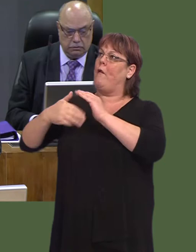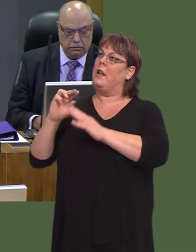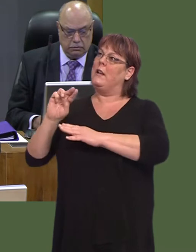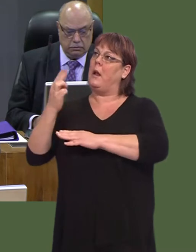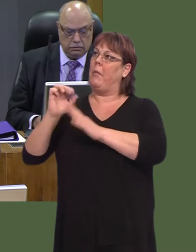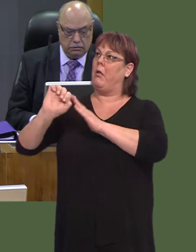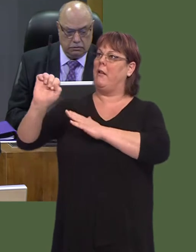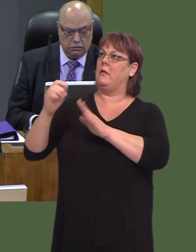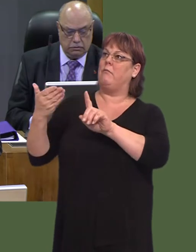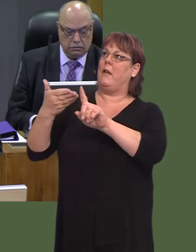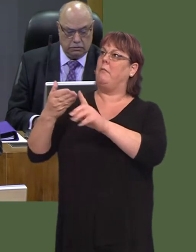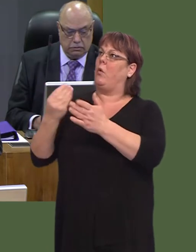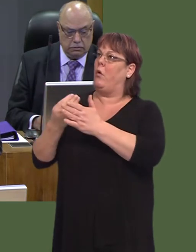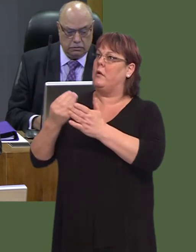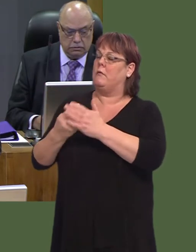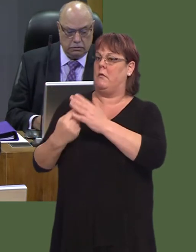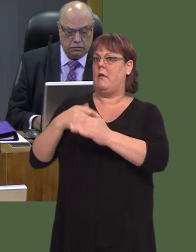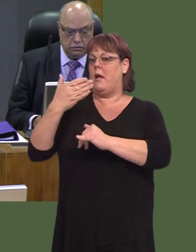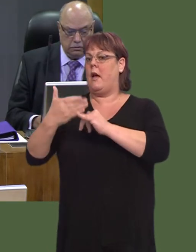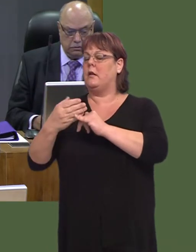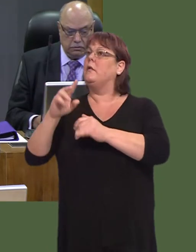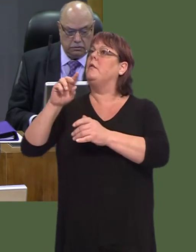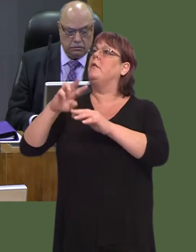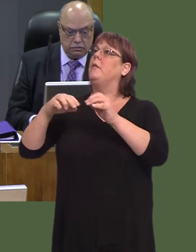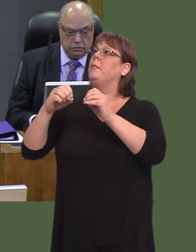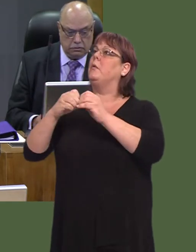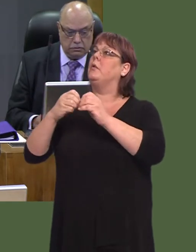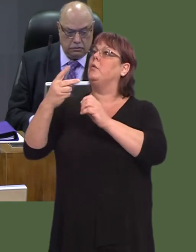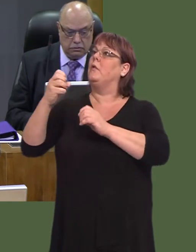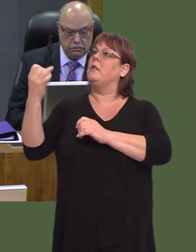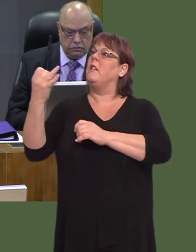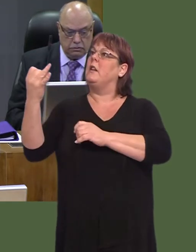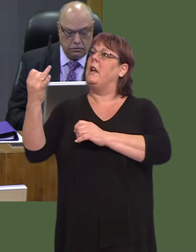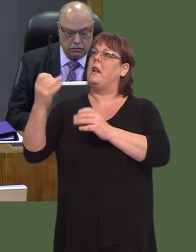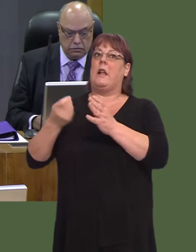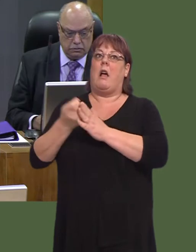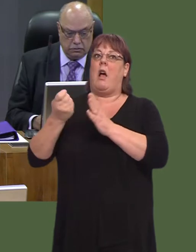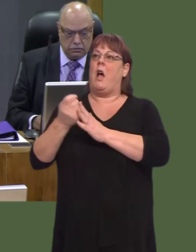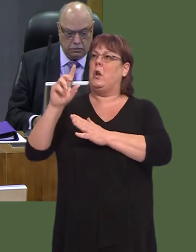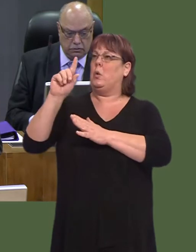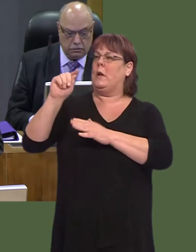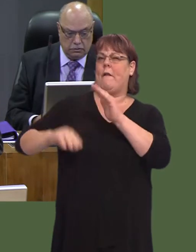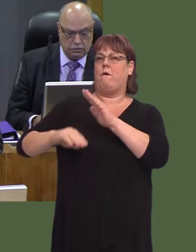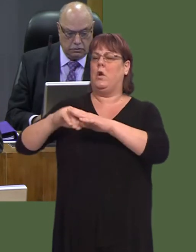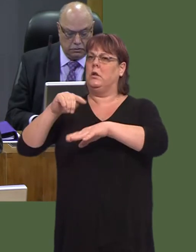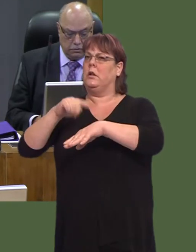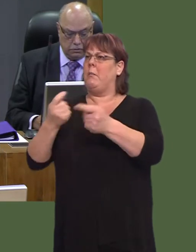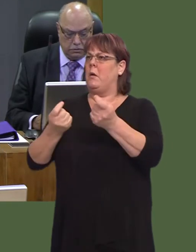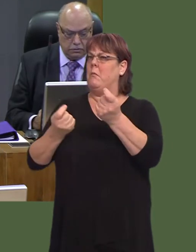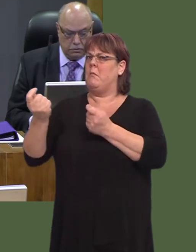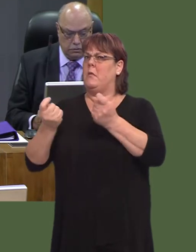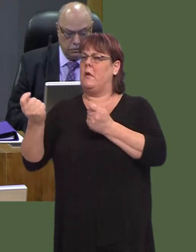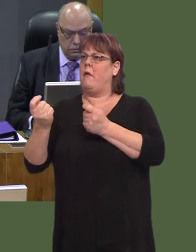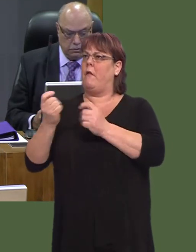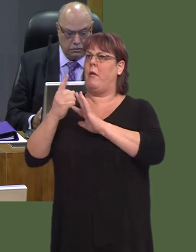its projected cost. The end of February 2017, it had hired 50 full-time equivalents to administer the scheme,